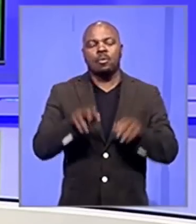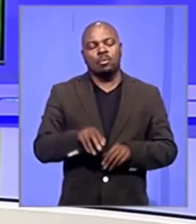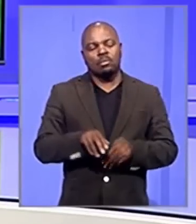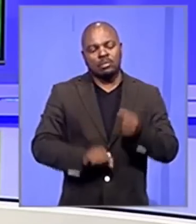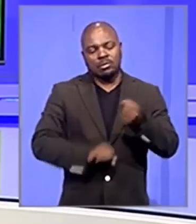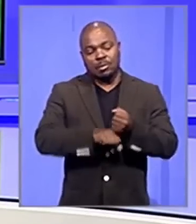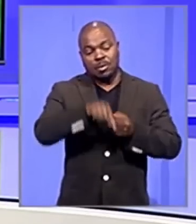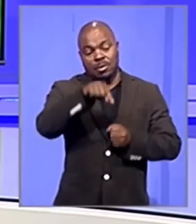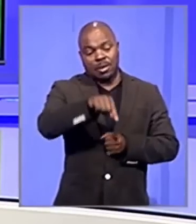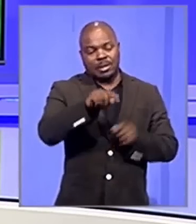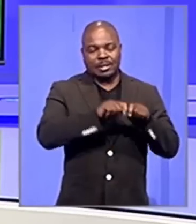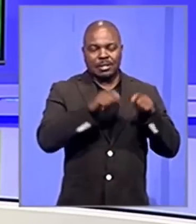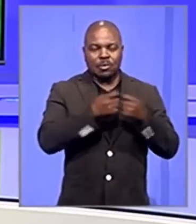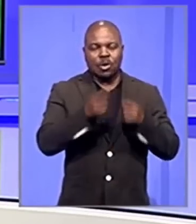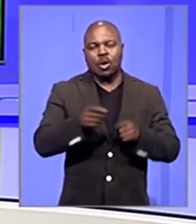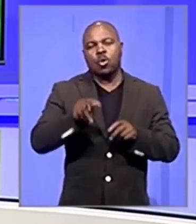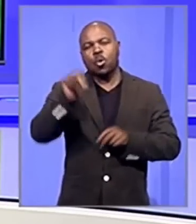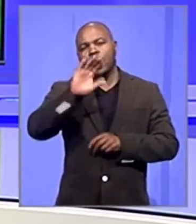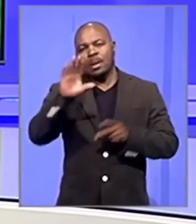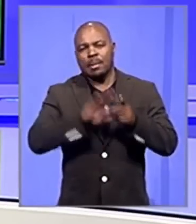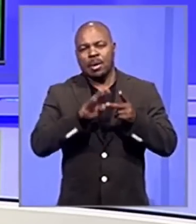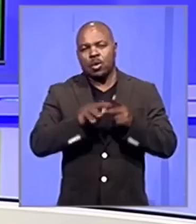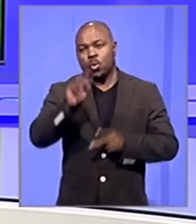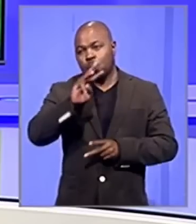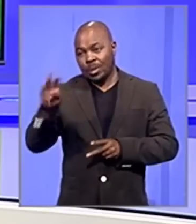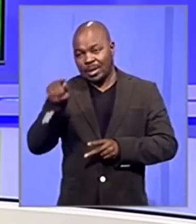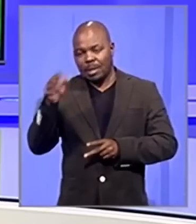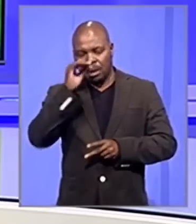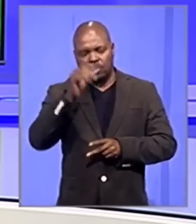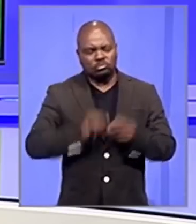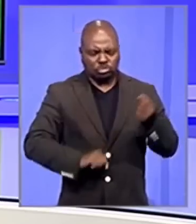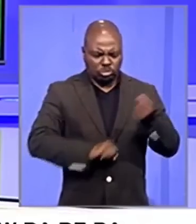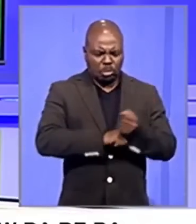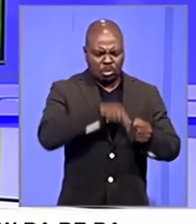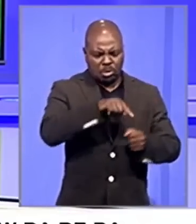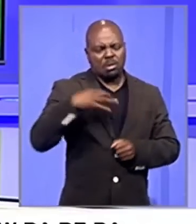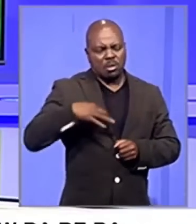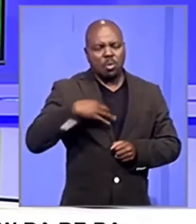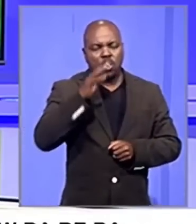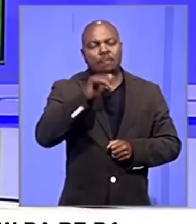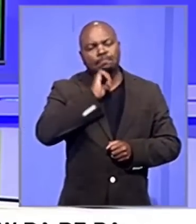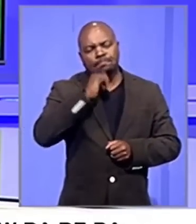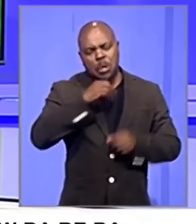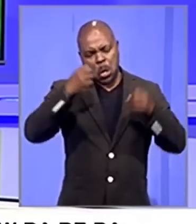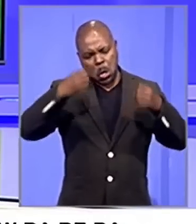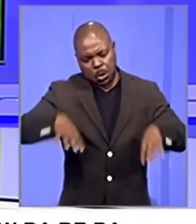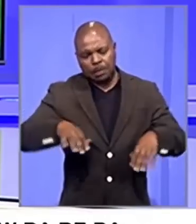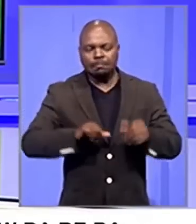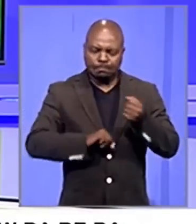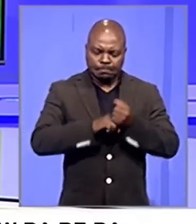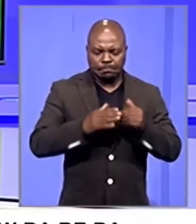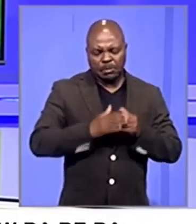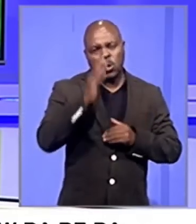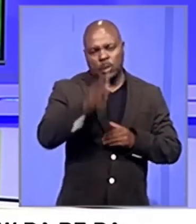le North West ba re batla tswelela go ema banyana nokeng le fa ba latlhegetswe mo motshamekong wa bone wa